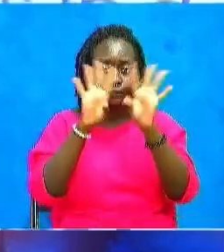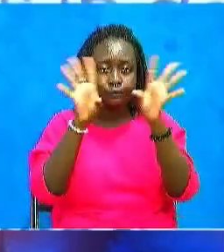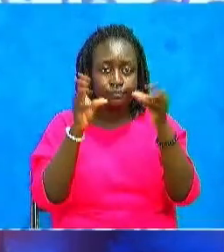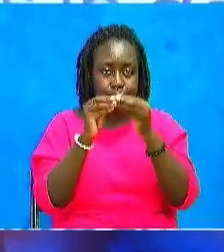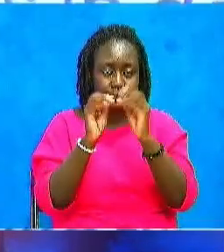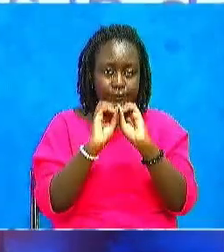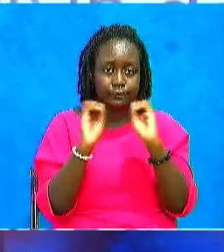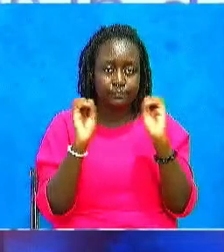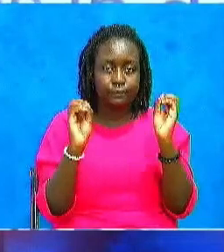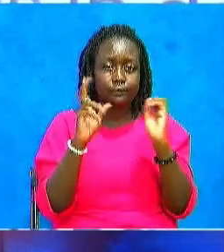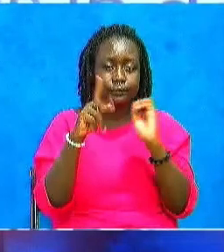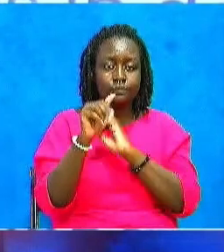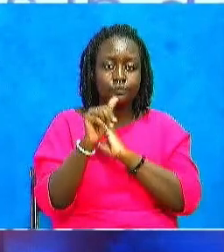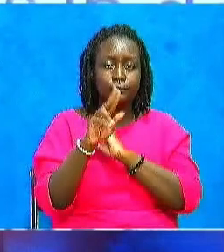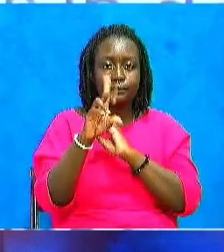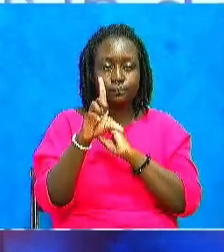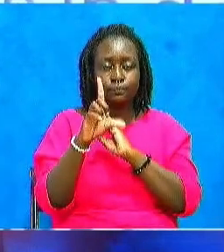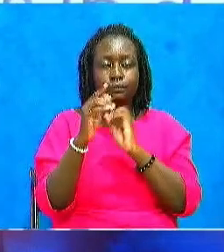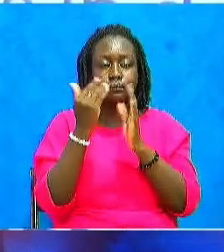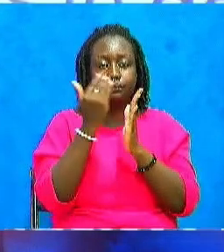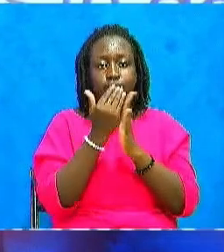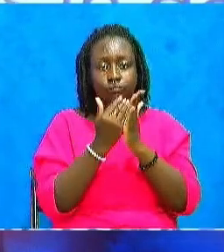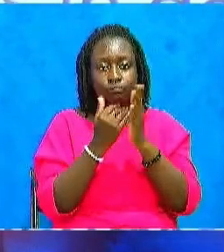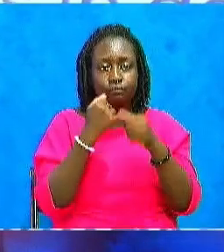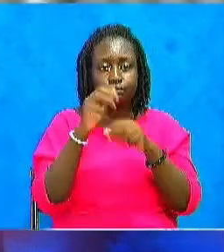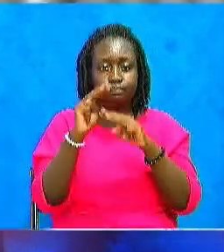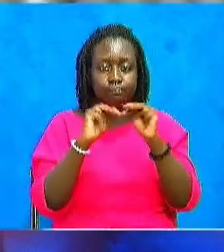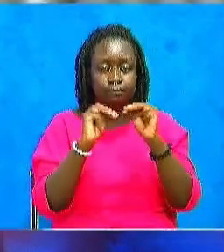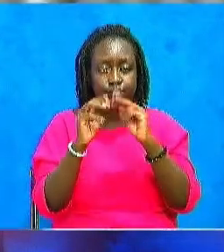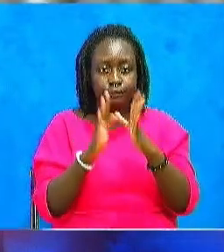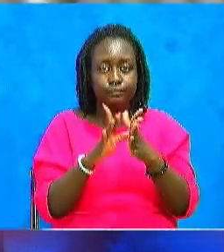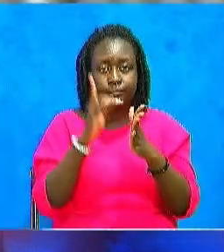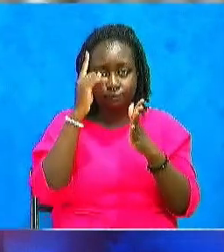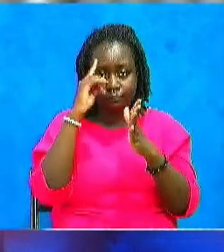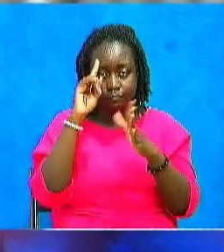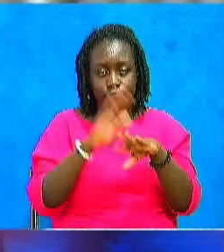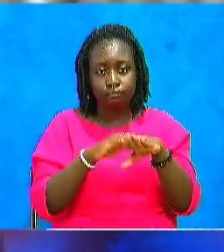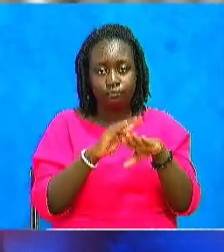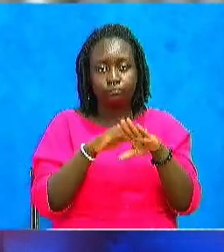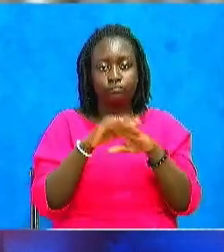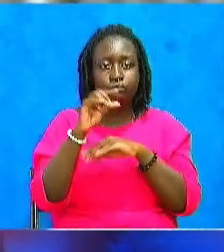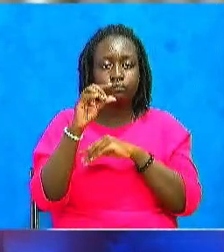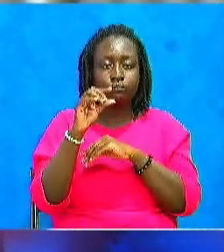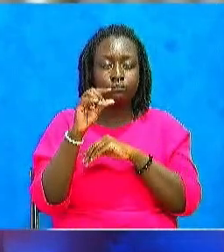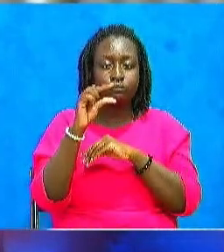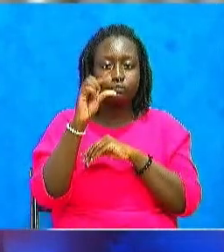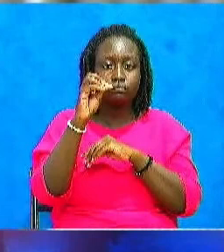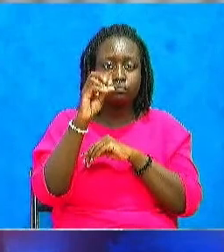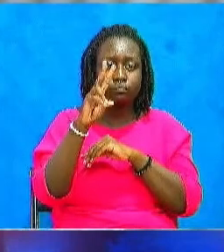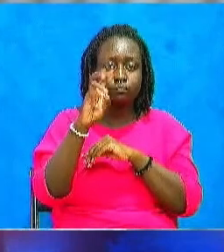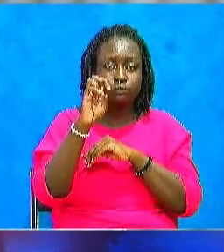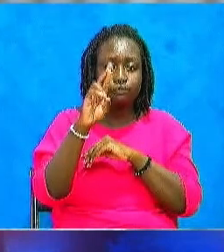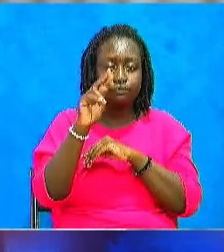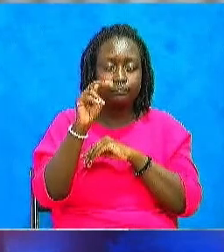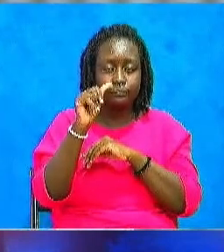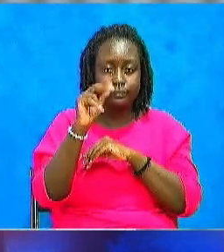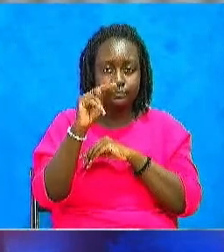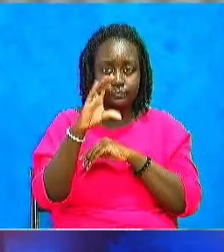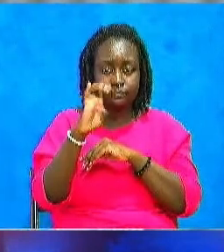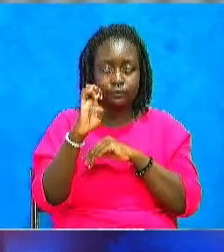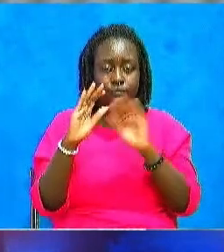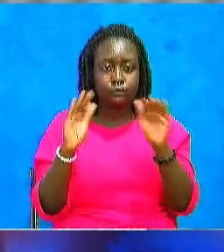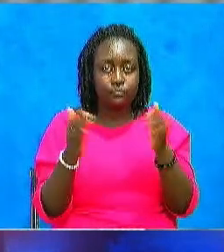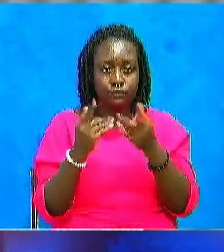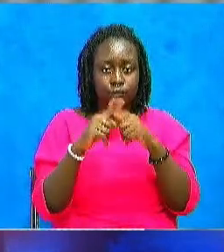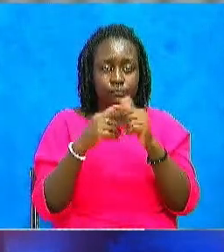Paul Masese, Program Manager at the Center for Enhancing Democracy and Good Governance, urged the County Assembly of Nakuru and the Executive to